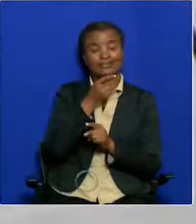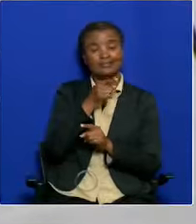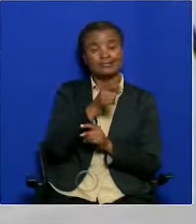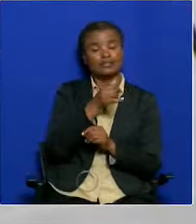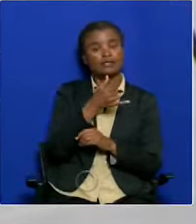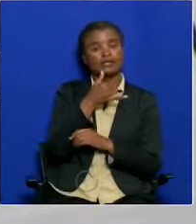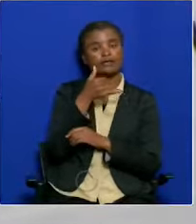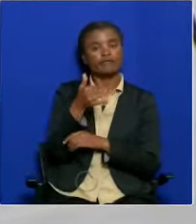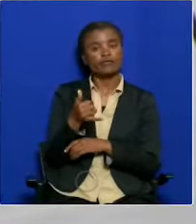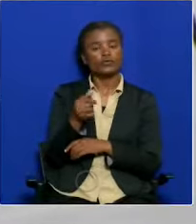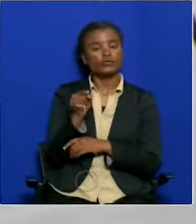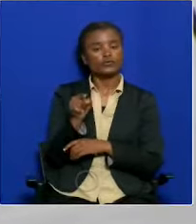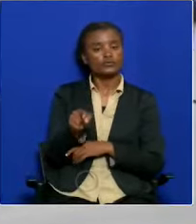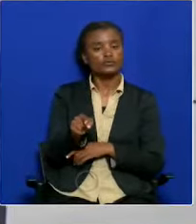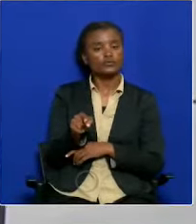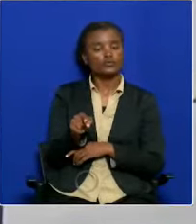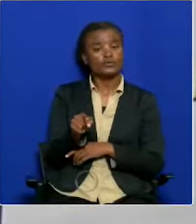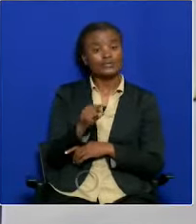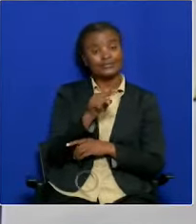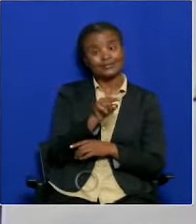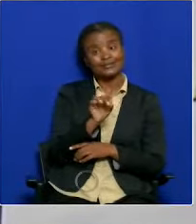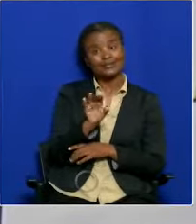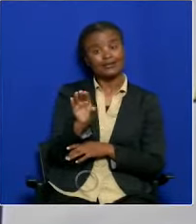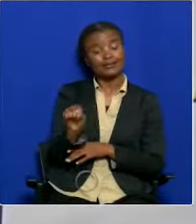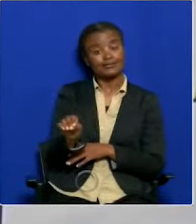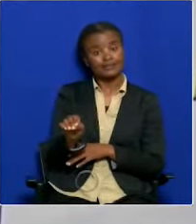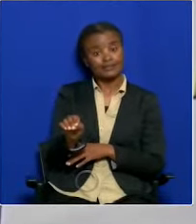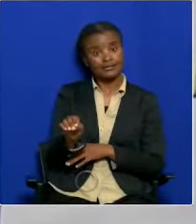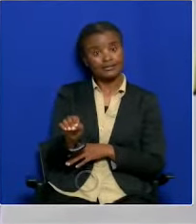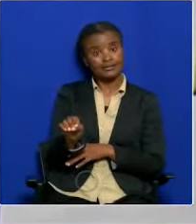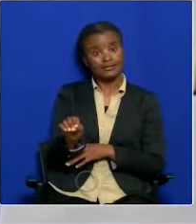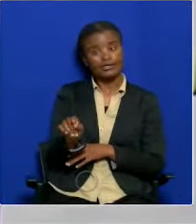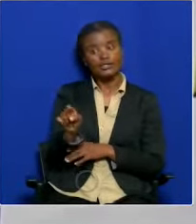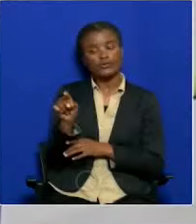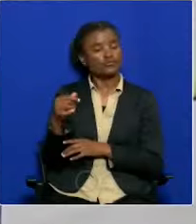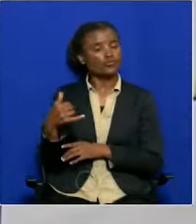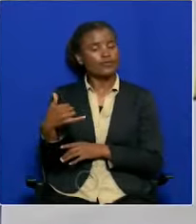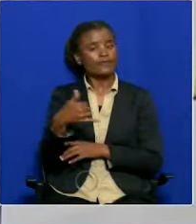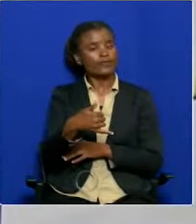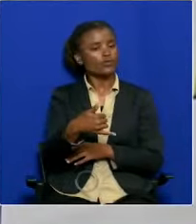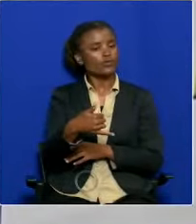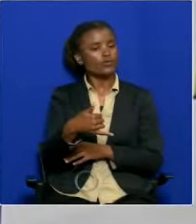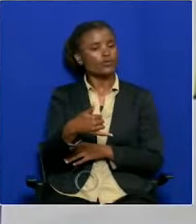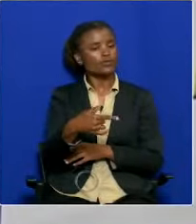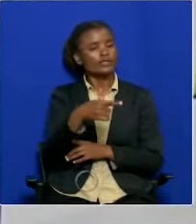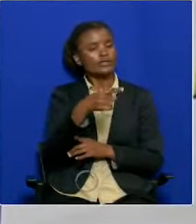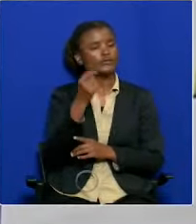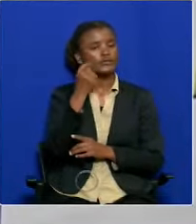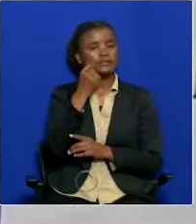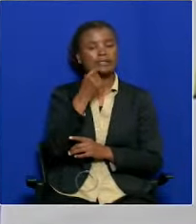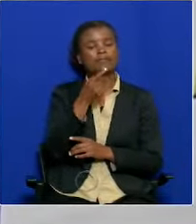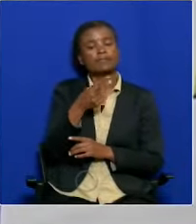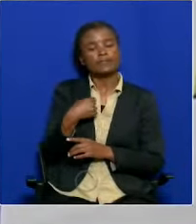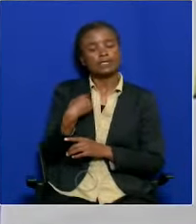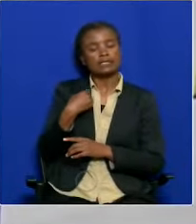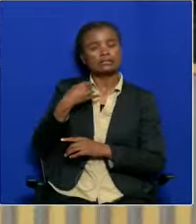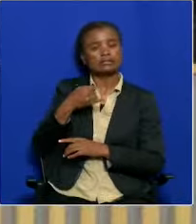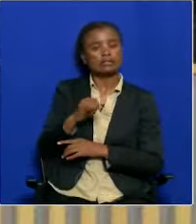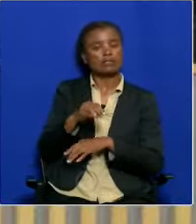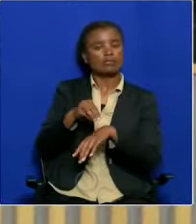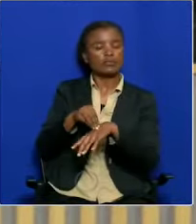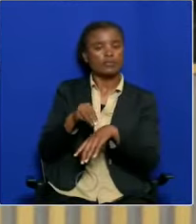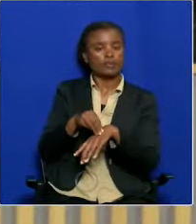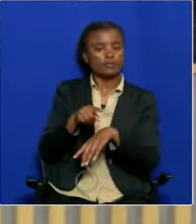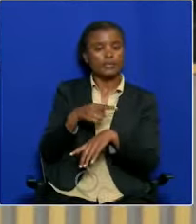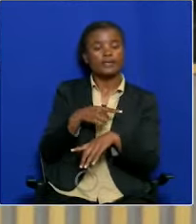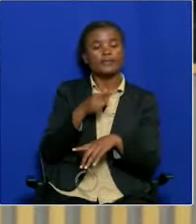to ask. You didn't call him to say, I still have a problem with, I told you that I'm going to try, but